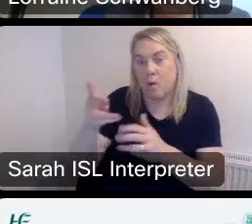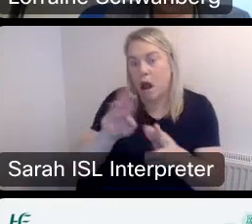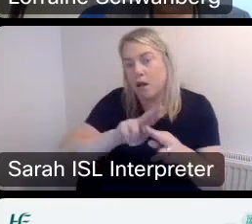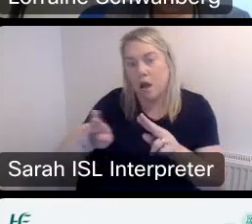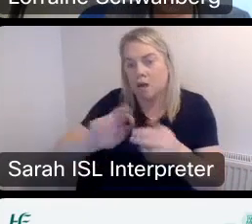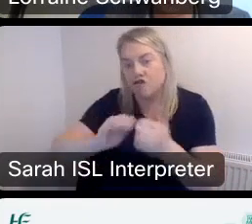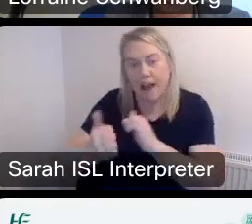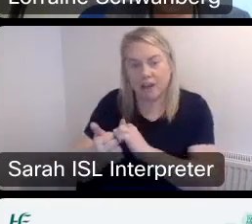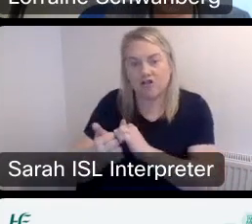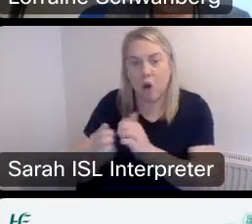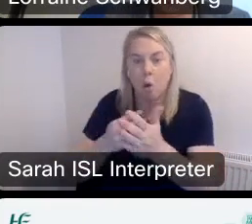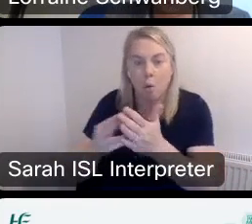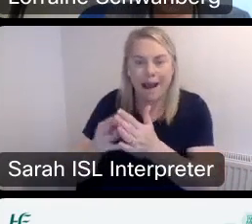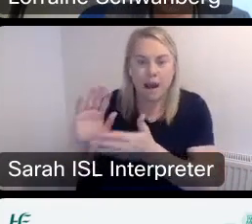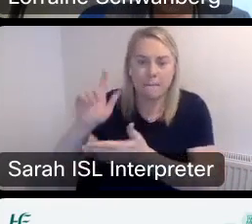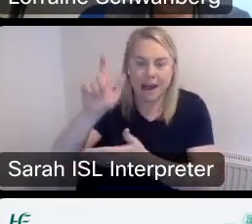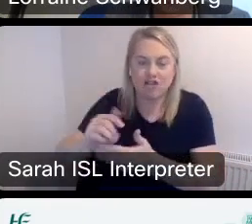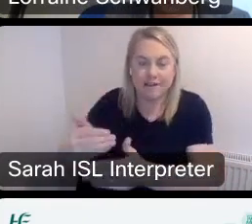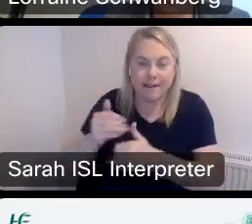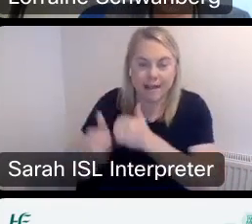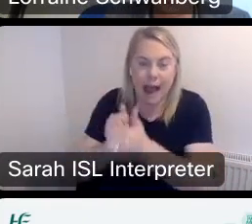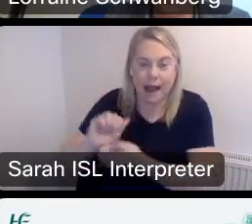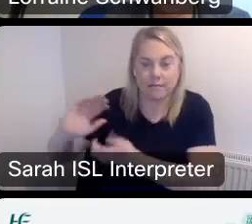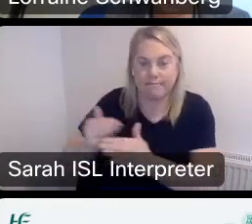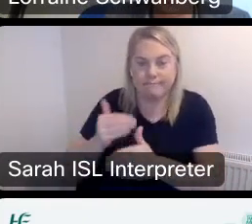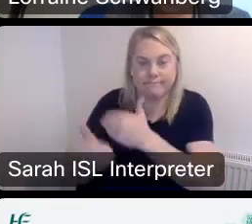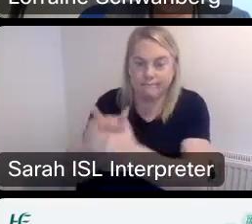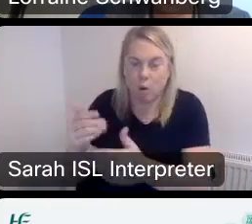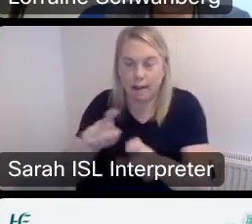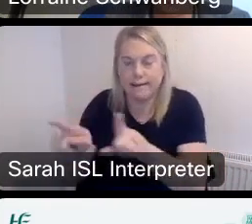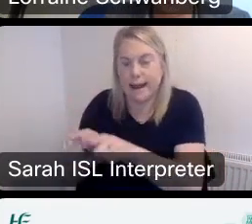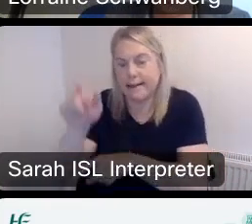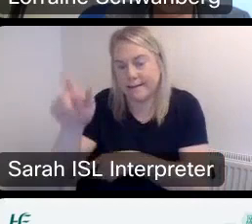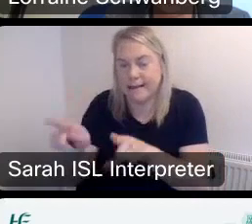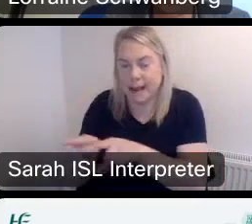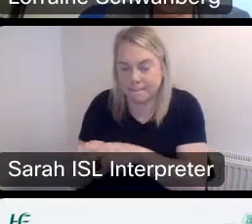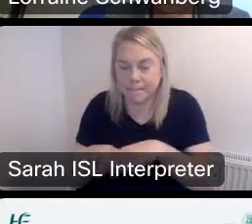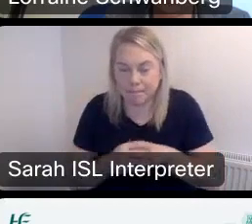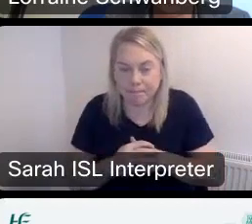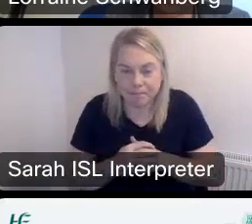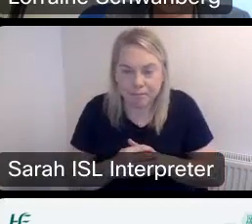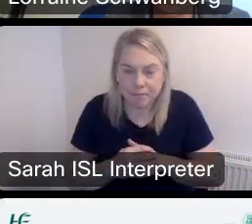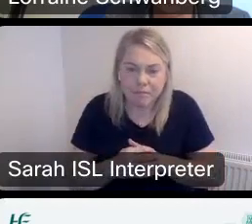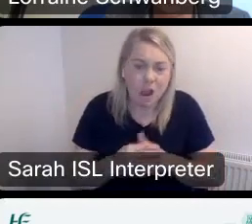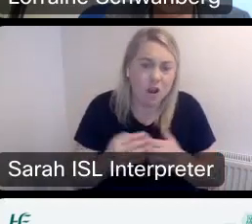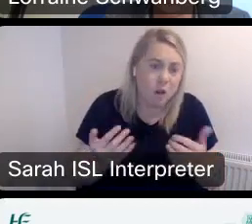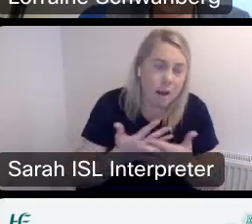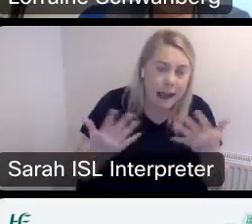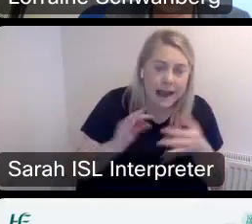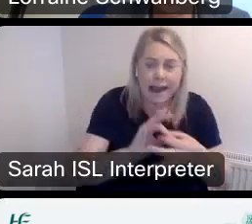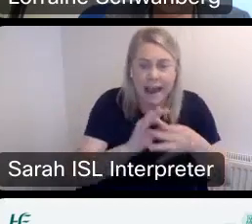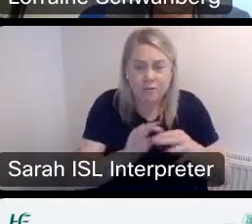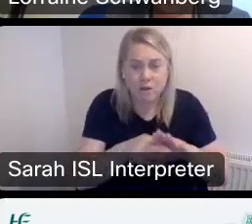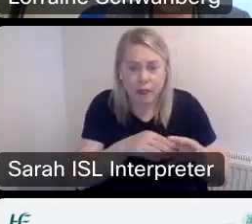introduction of the Patient Safety Act. We're mindful also, following our many engagements with staff and services, that there's